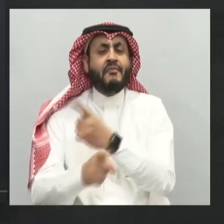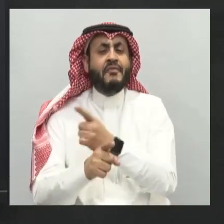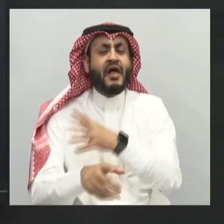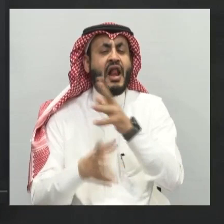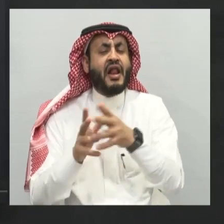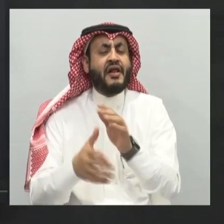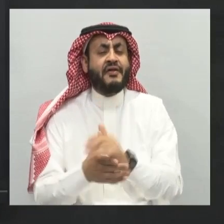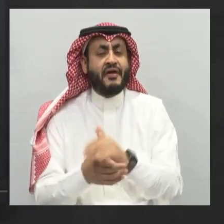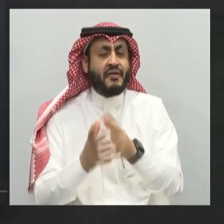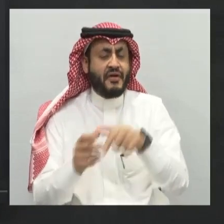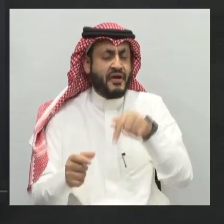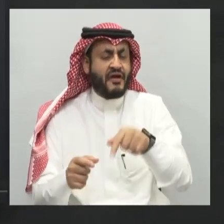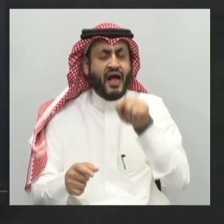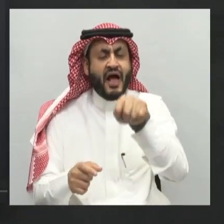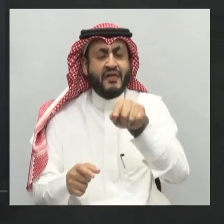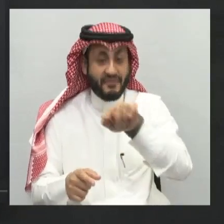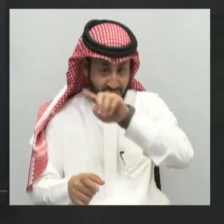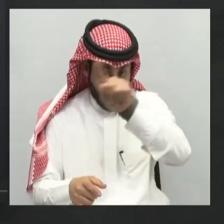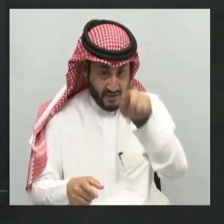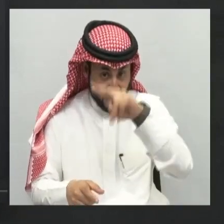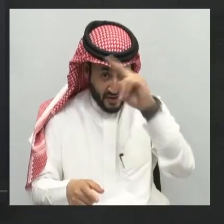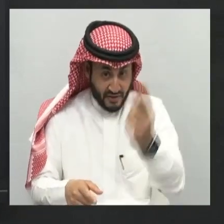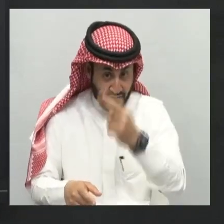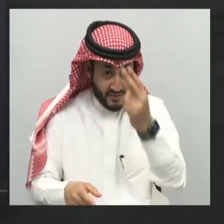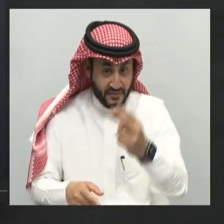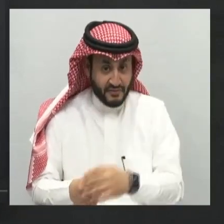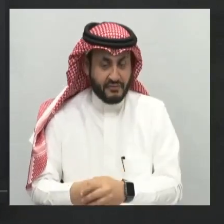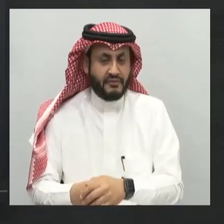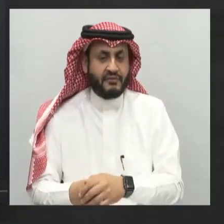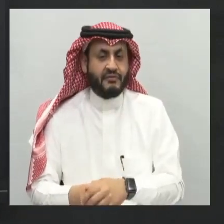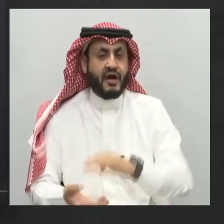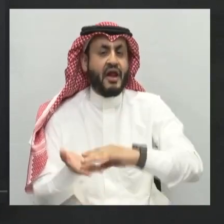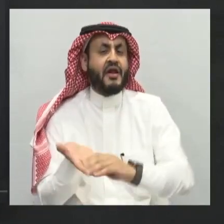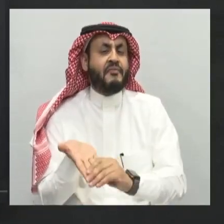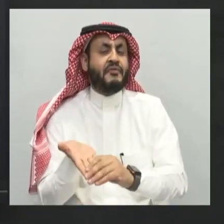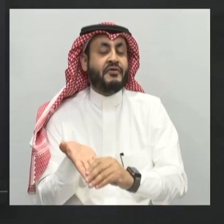in the air. You write the letter of the sound in the air. Wednesday.